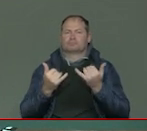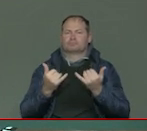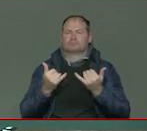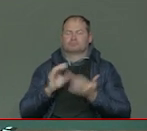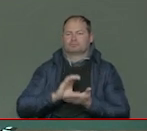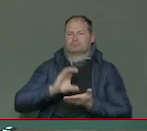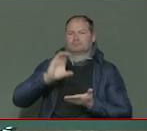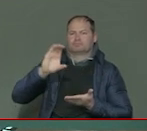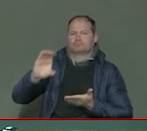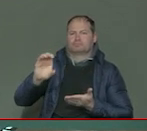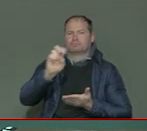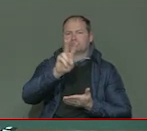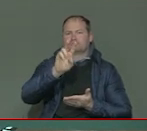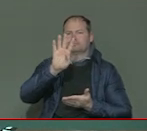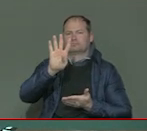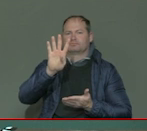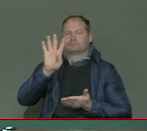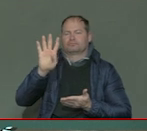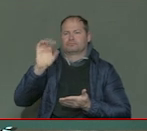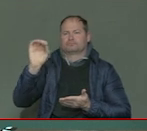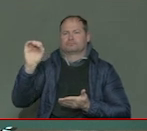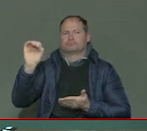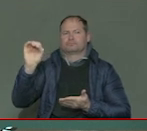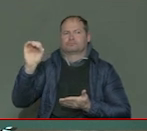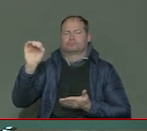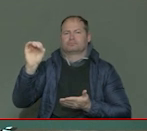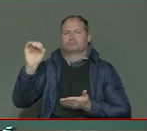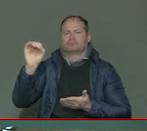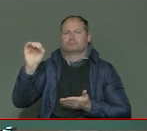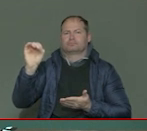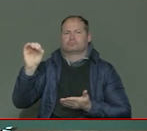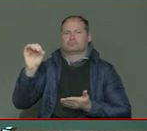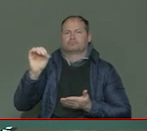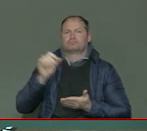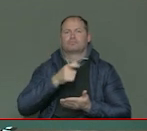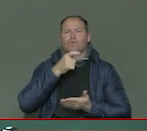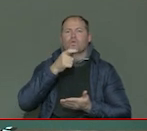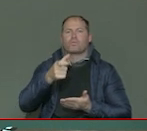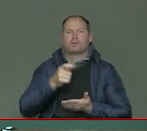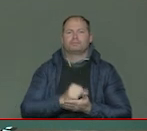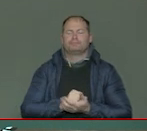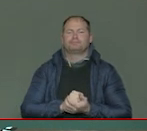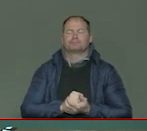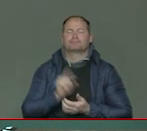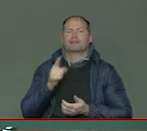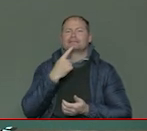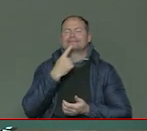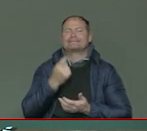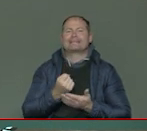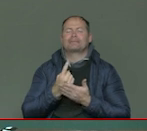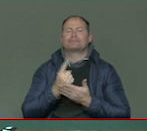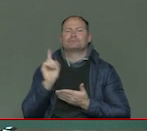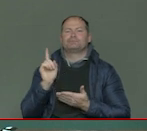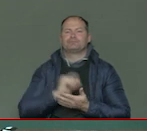outstanding deposit of 24,400. And then what did they say happened to that? They say